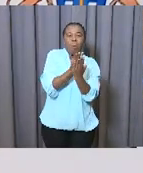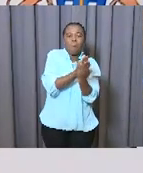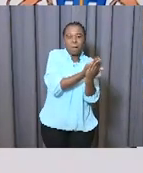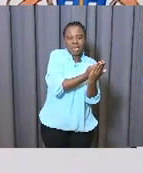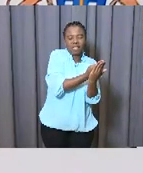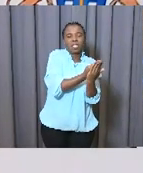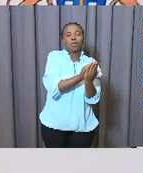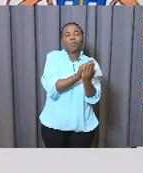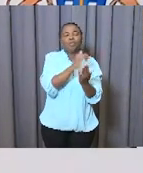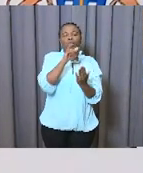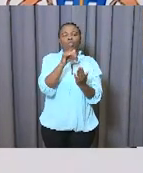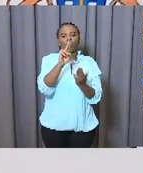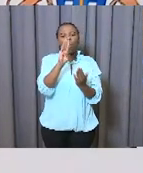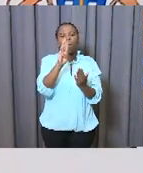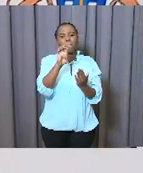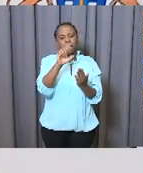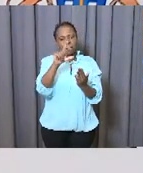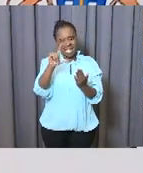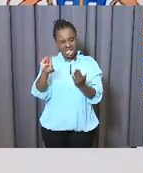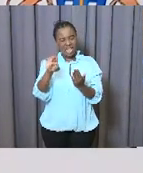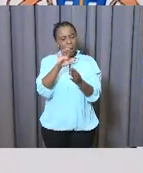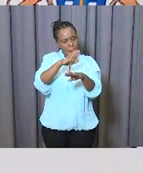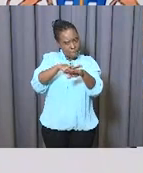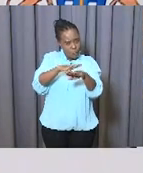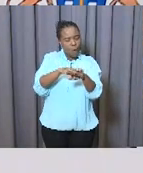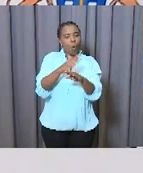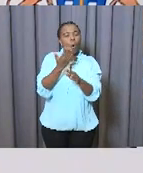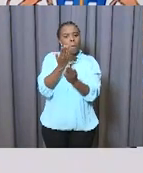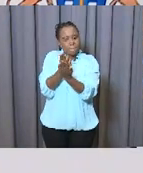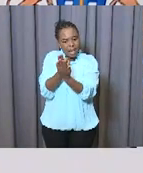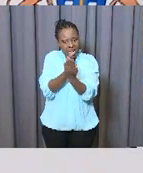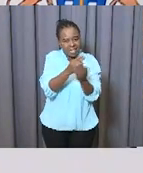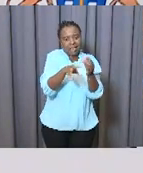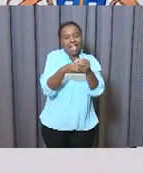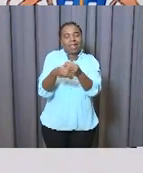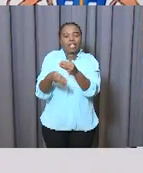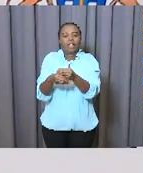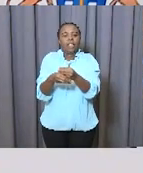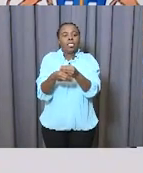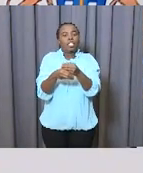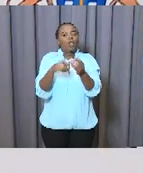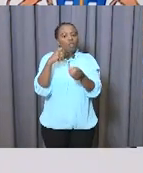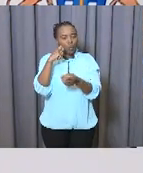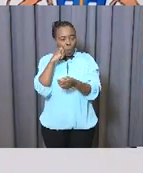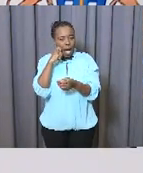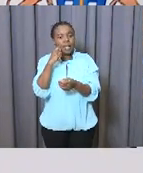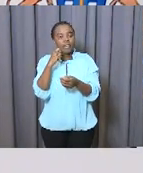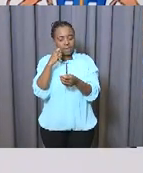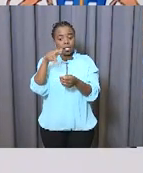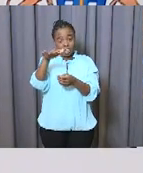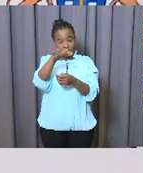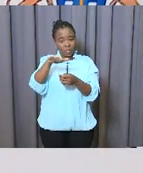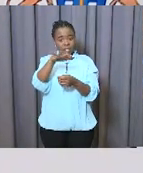in Jubilee. That is why we are clearing the beds at Tshwane